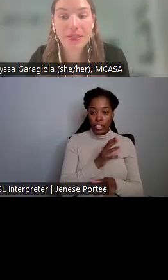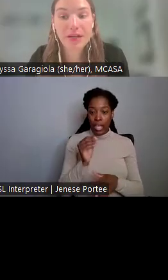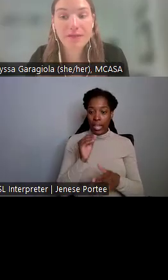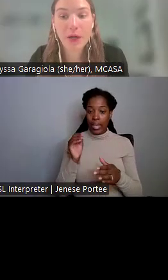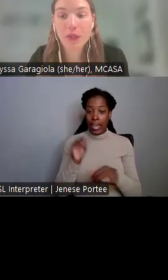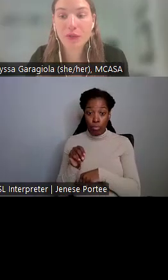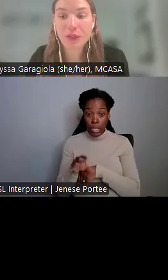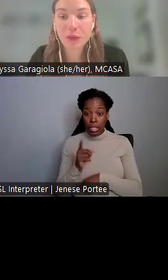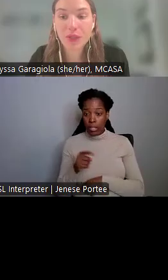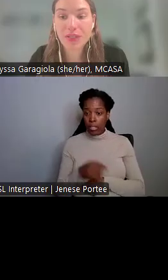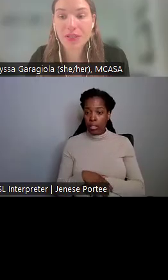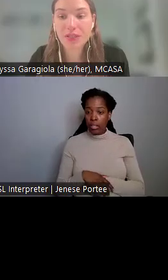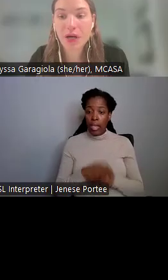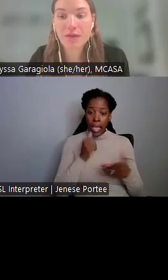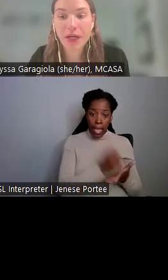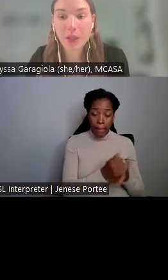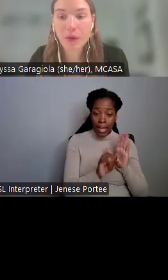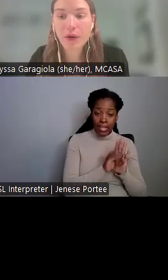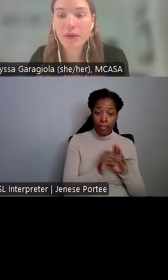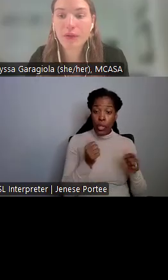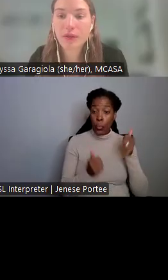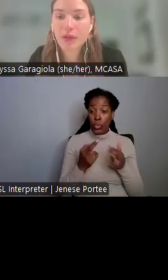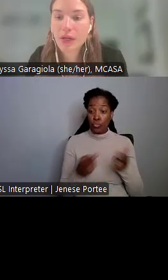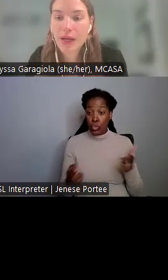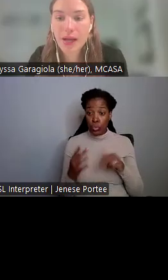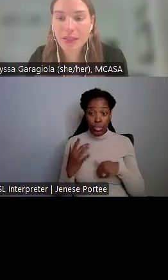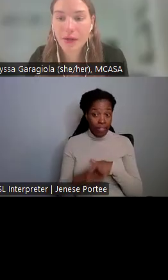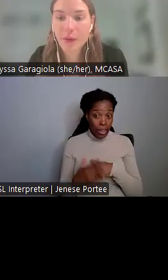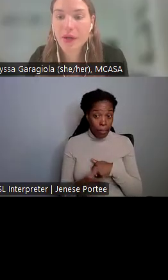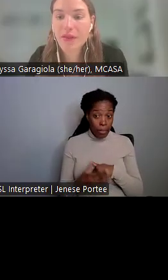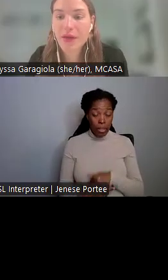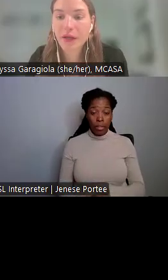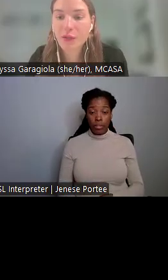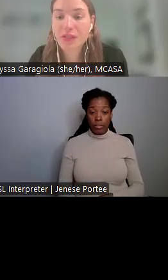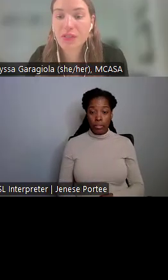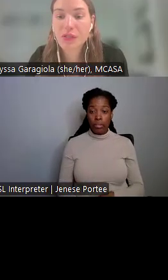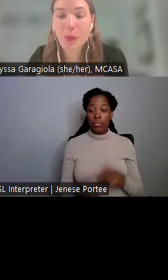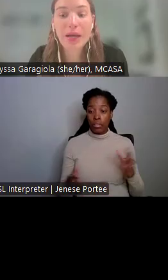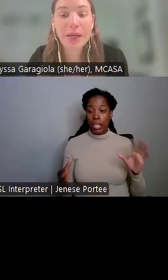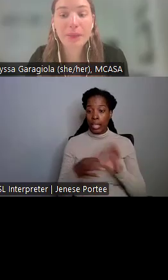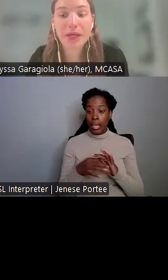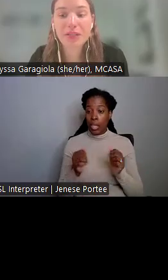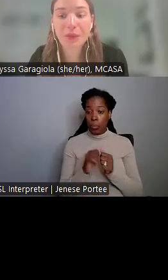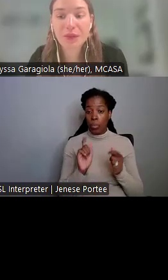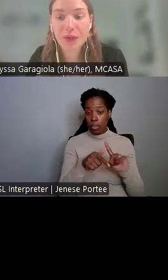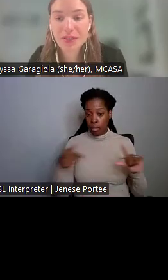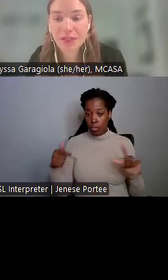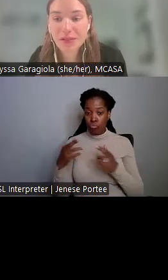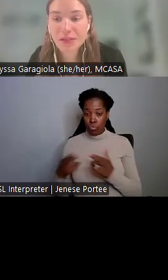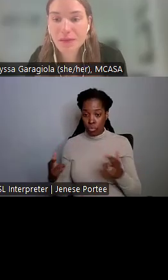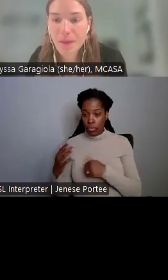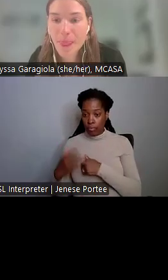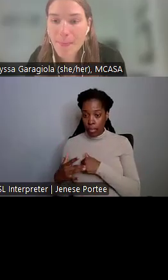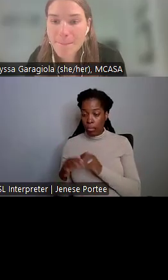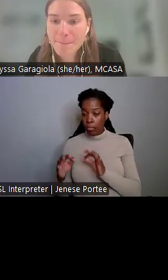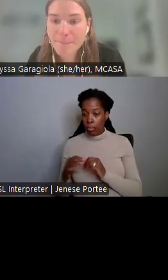her to identify which resources are available, connecting her with LGBTQIA plus